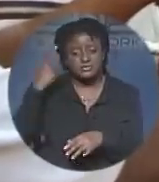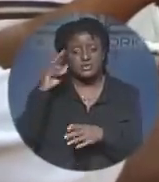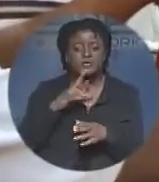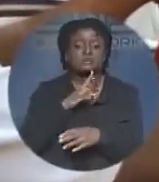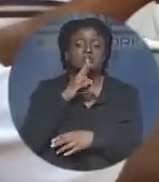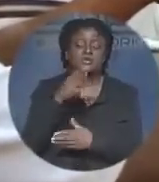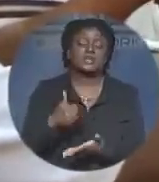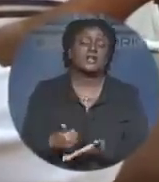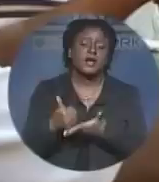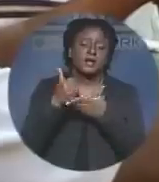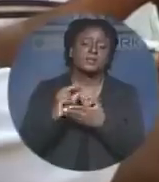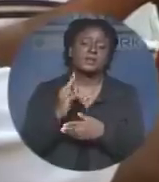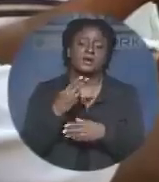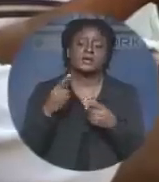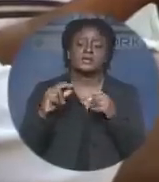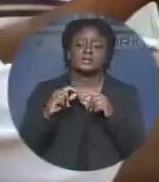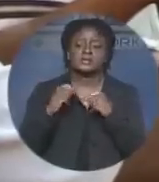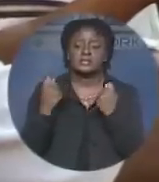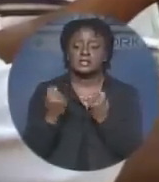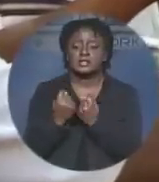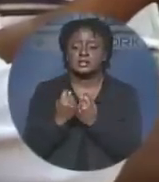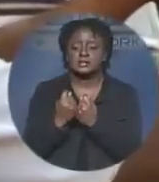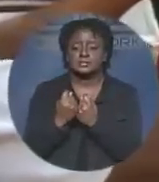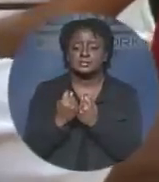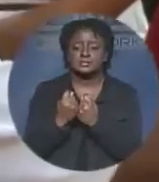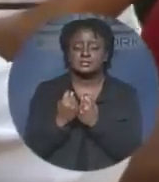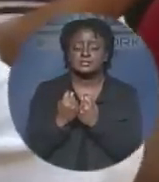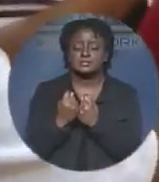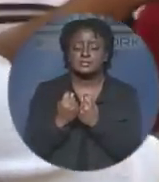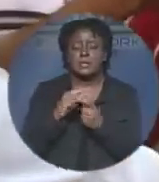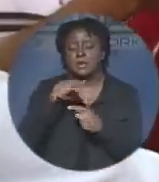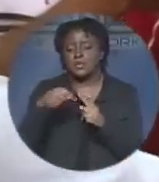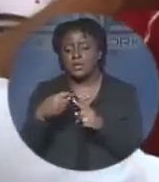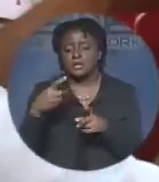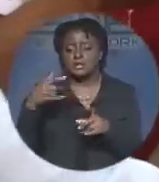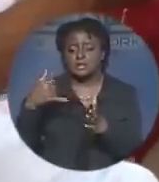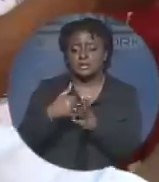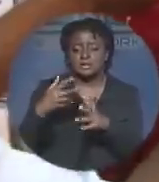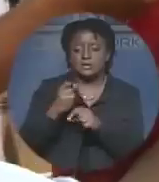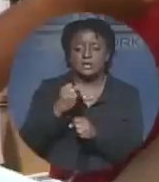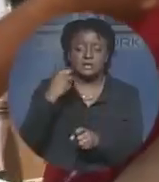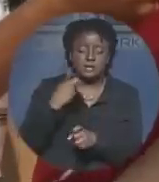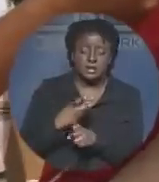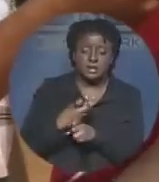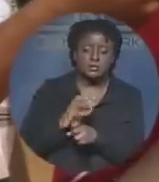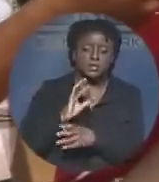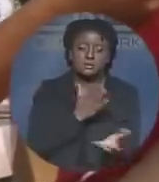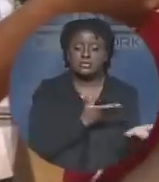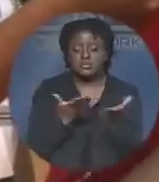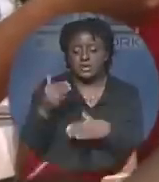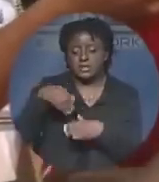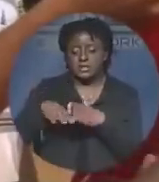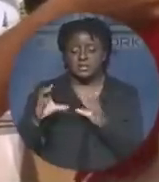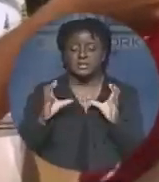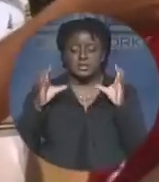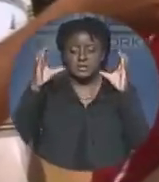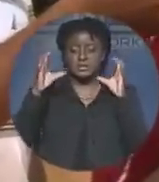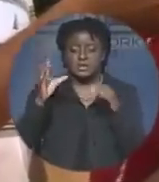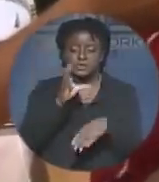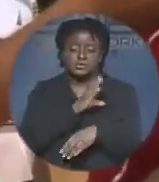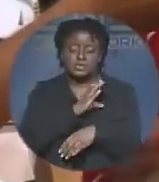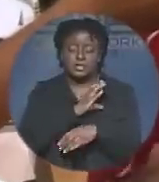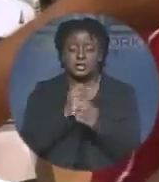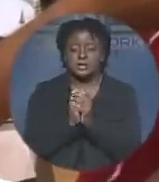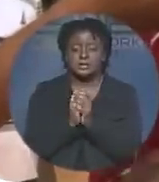helping our team and pulling us together when the going was getting tough. We had to bring in Coach Clark. He prayed for us. He told us some things, and we just got things